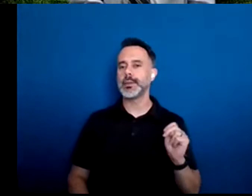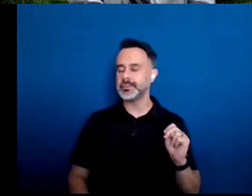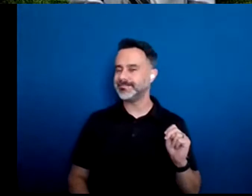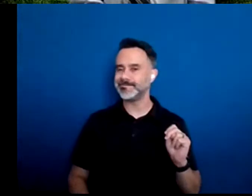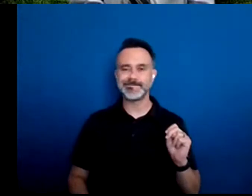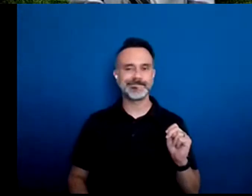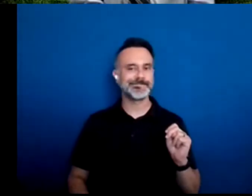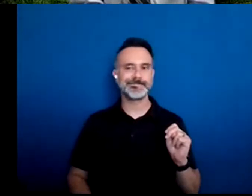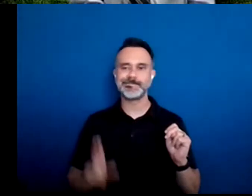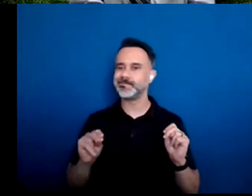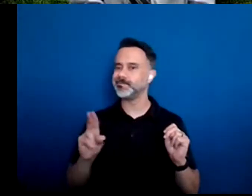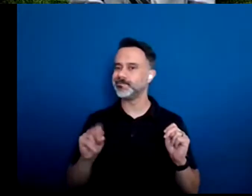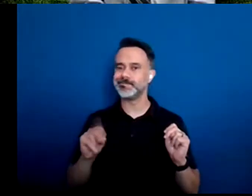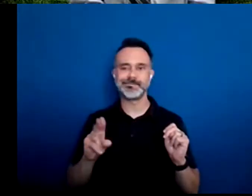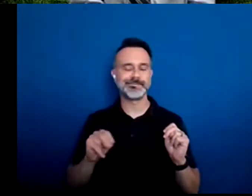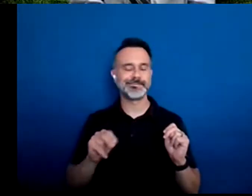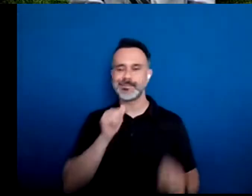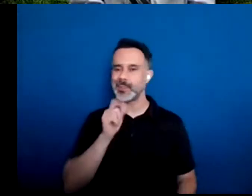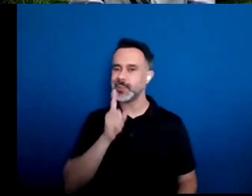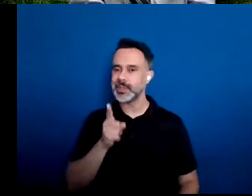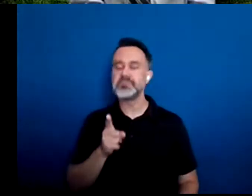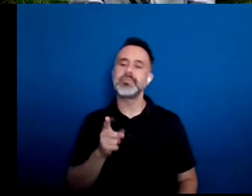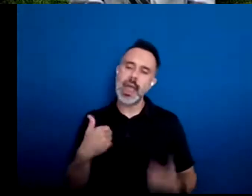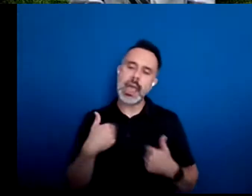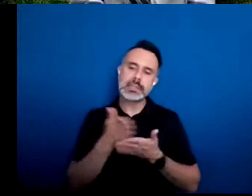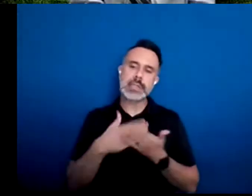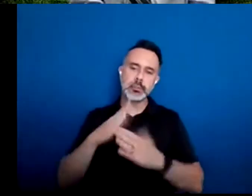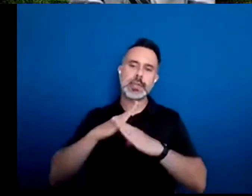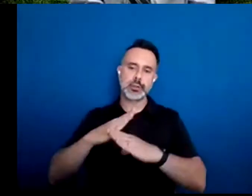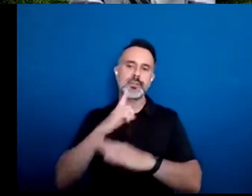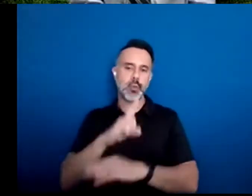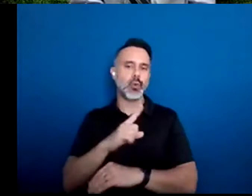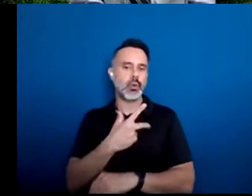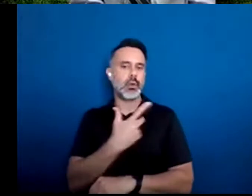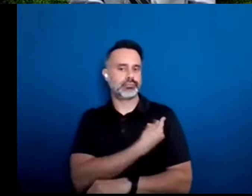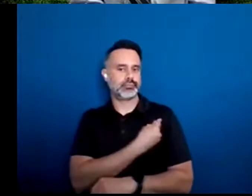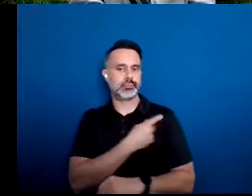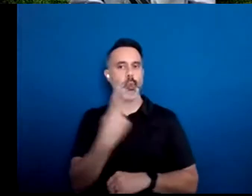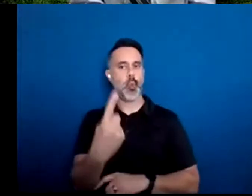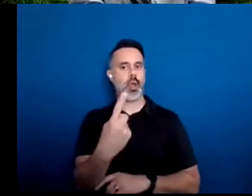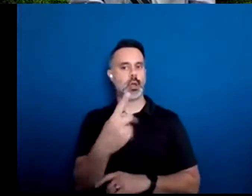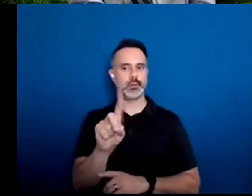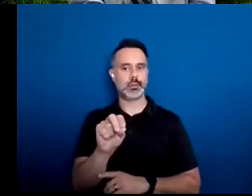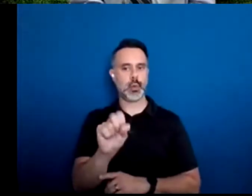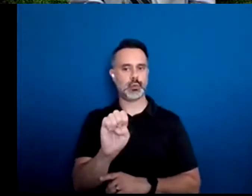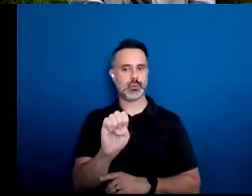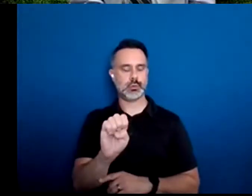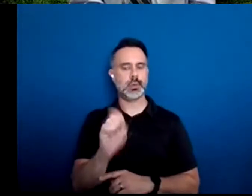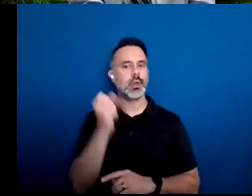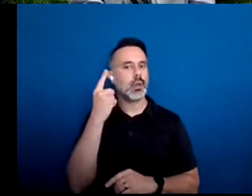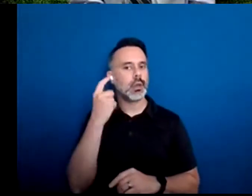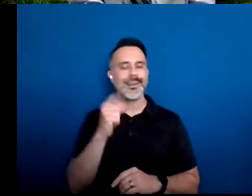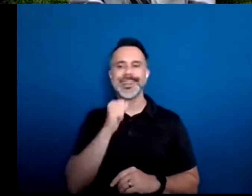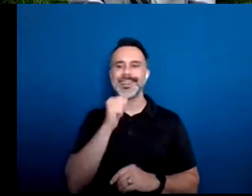is protection with one dose of the vaccine. It's not as good. I